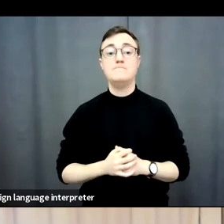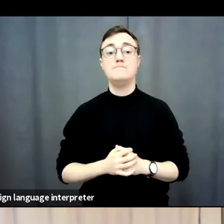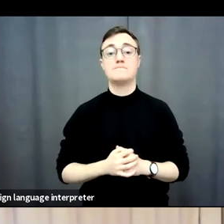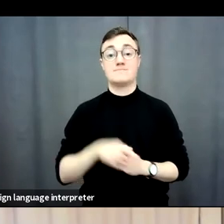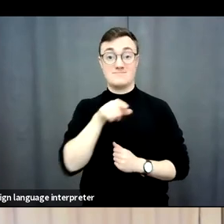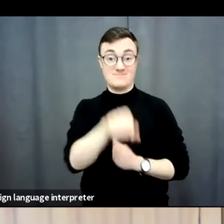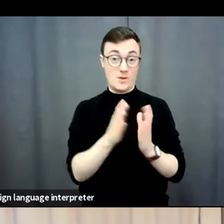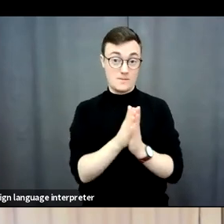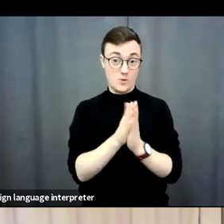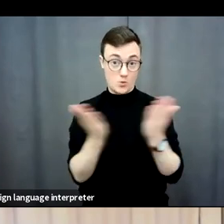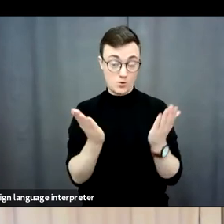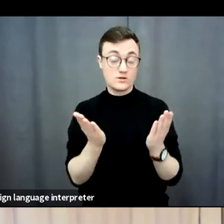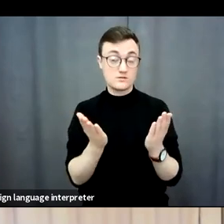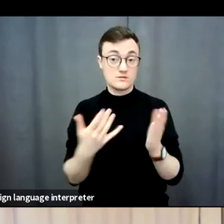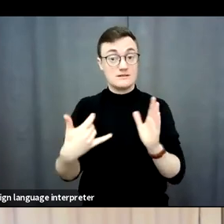within this book